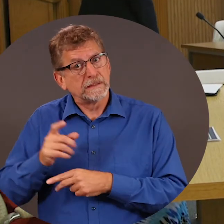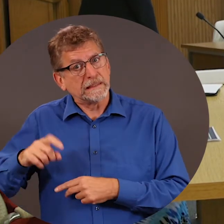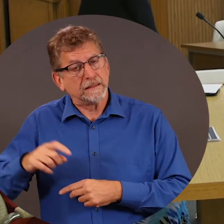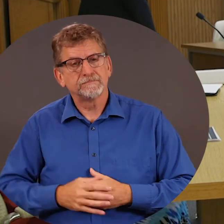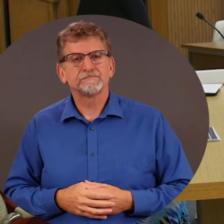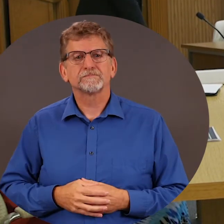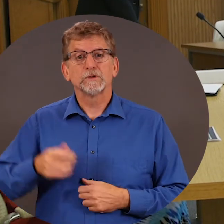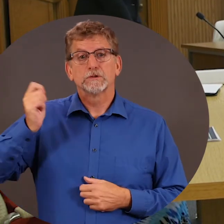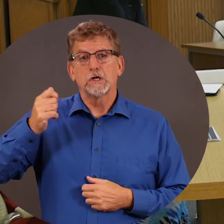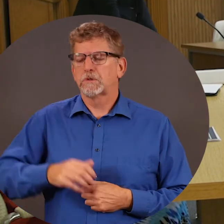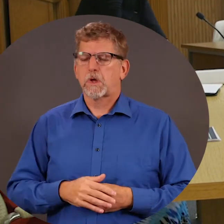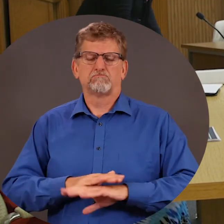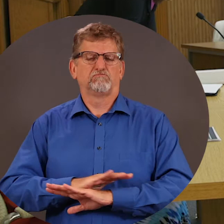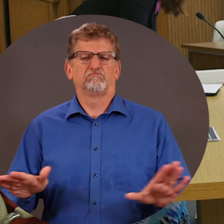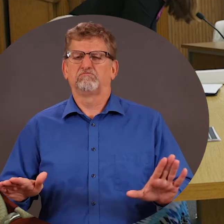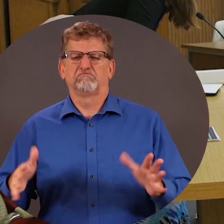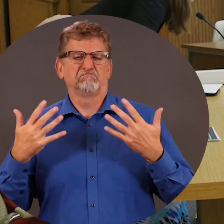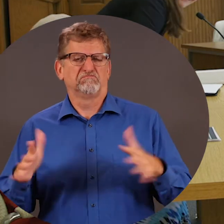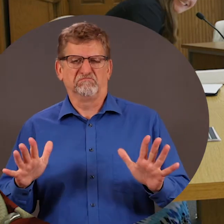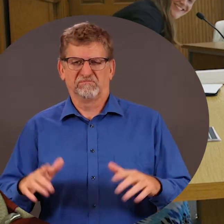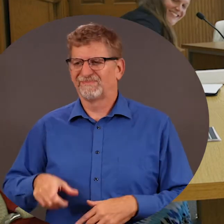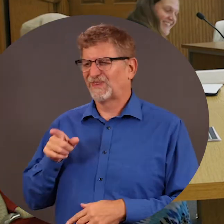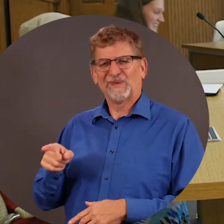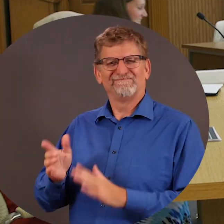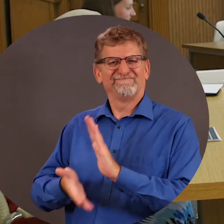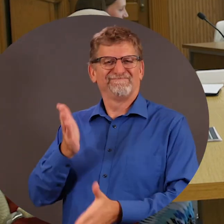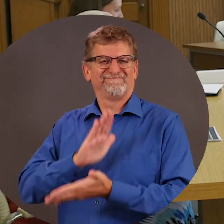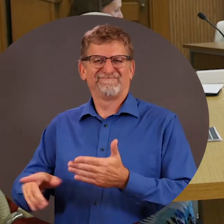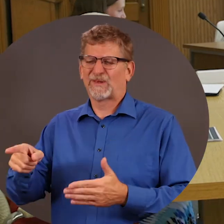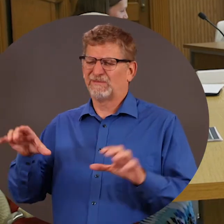needed. Absolutely not. Jamie, you've done wonderful.